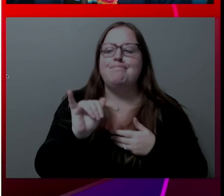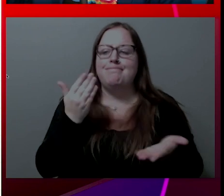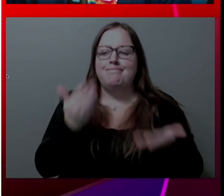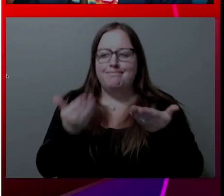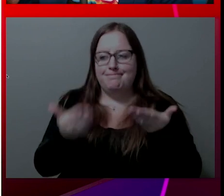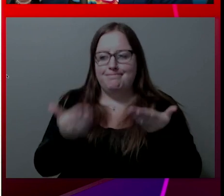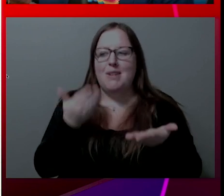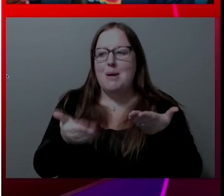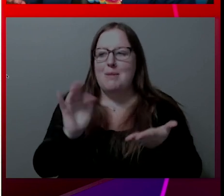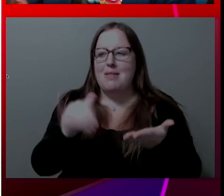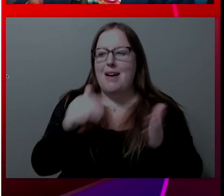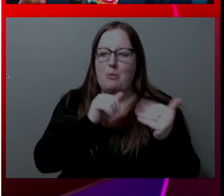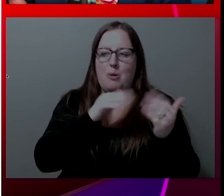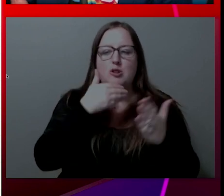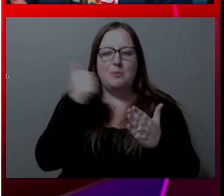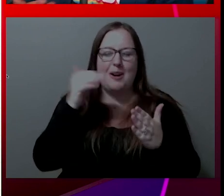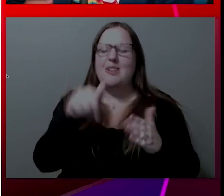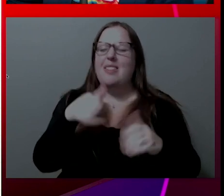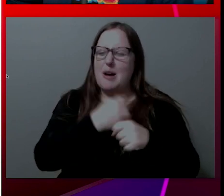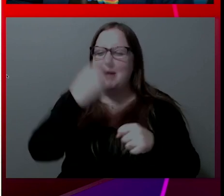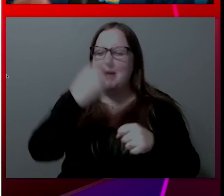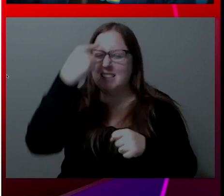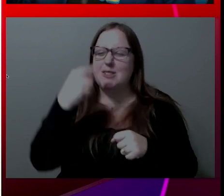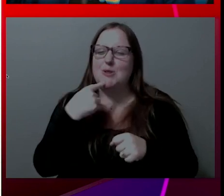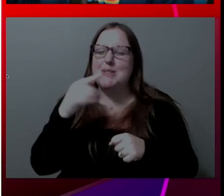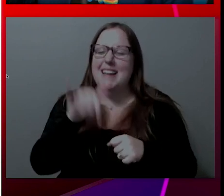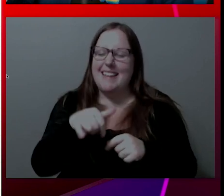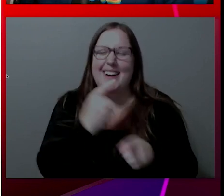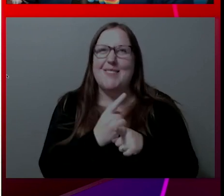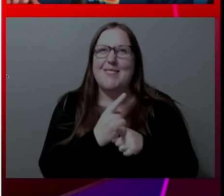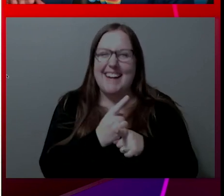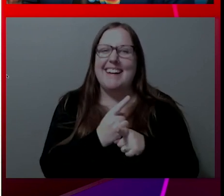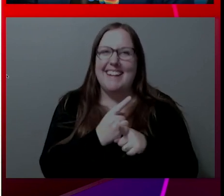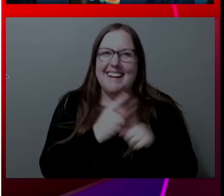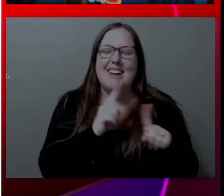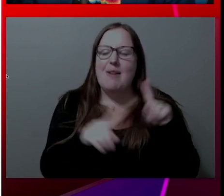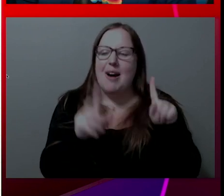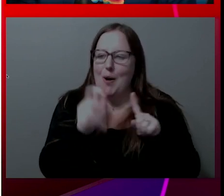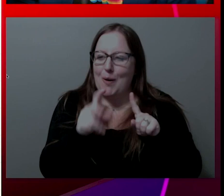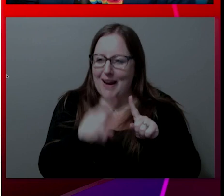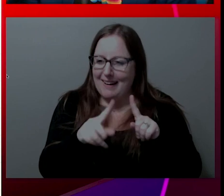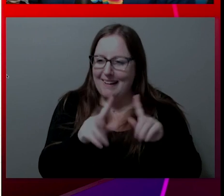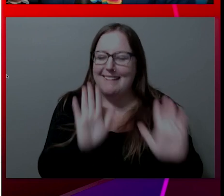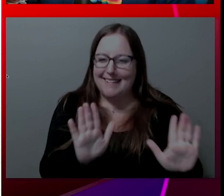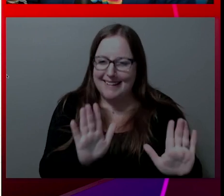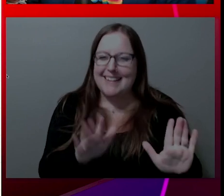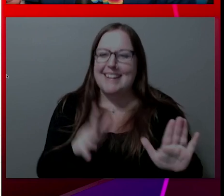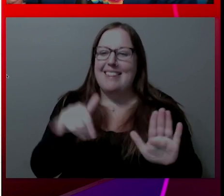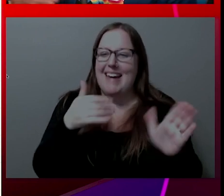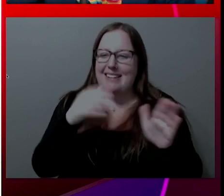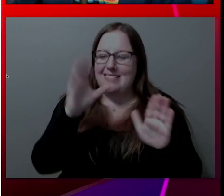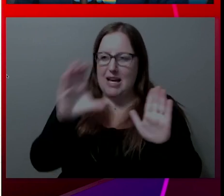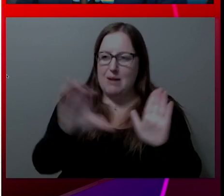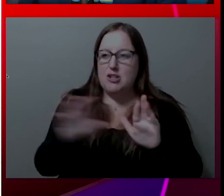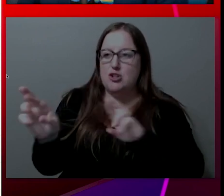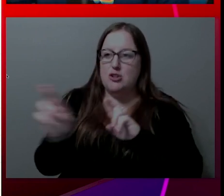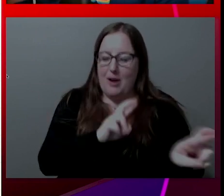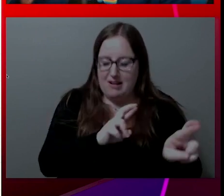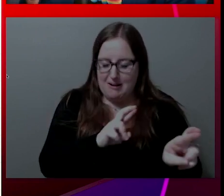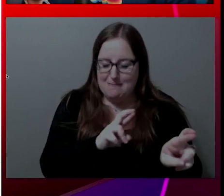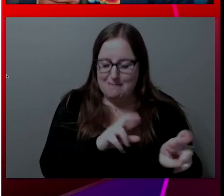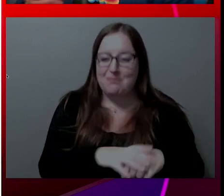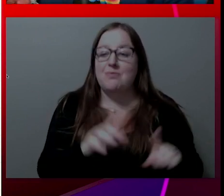I was like, oh yeah, it makes sense when you say it after that. But we're thinking, okay, let's pack it in the image so then it's ready when you're booting.